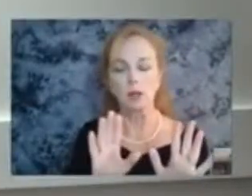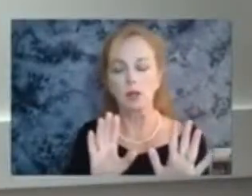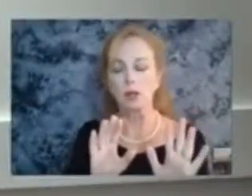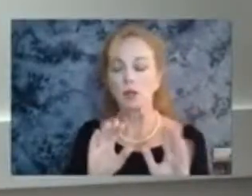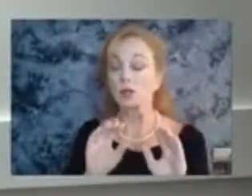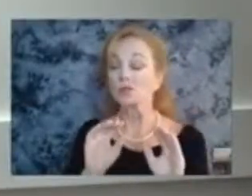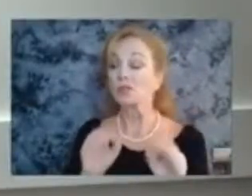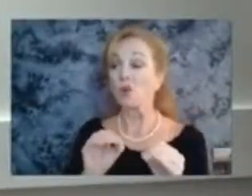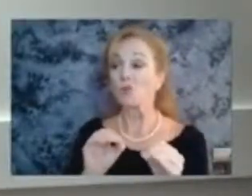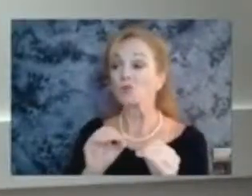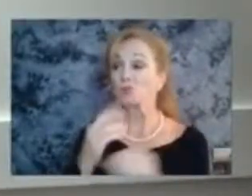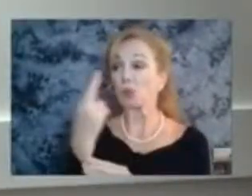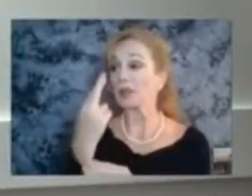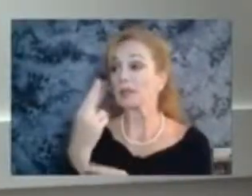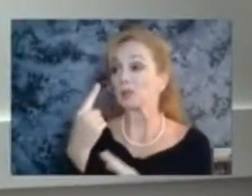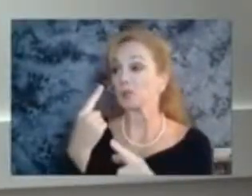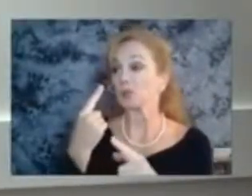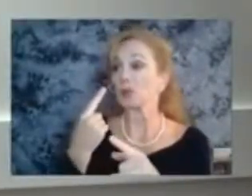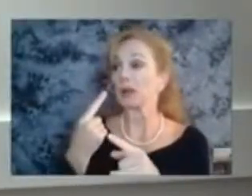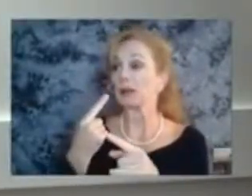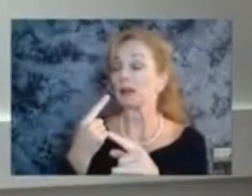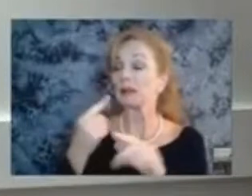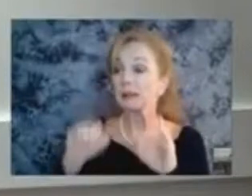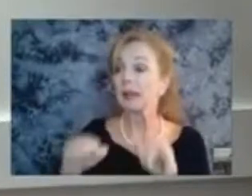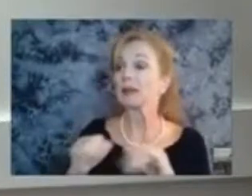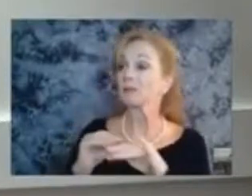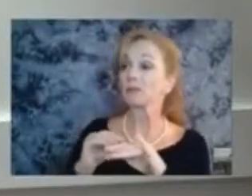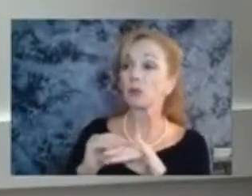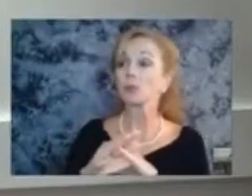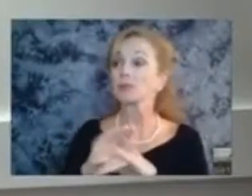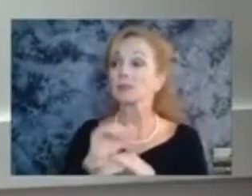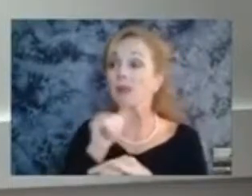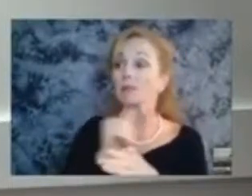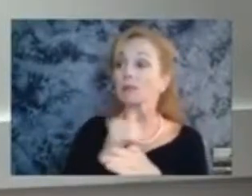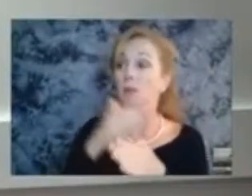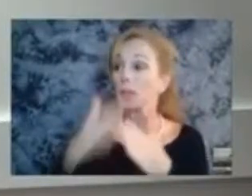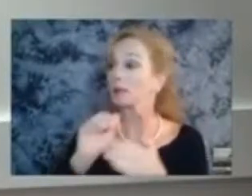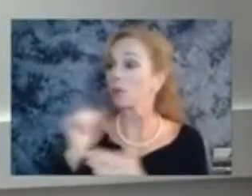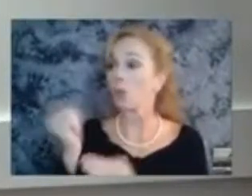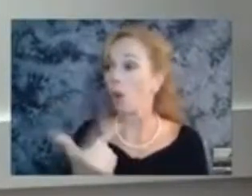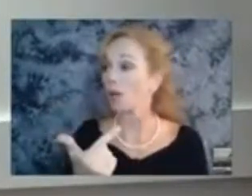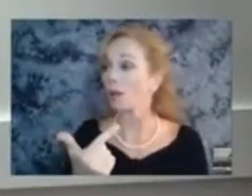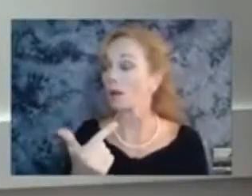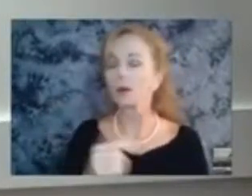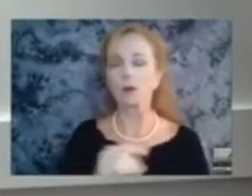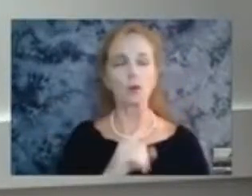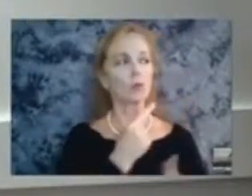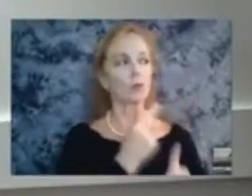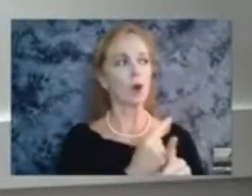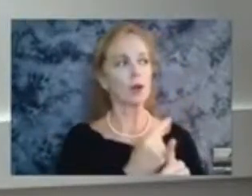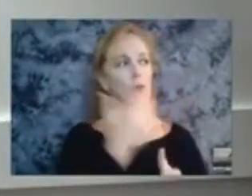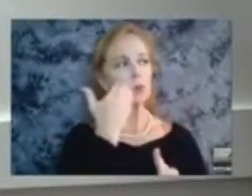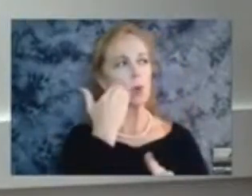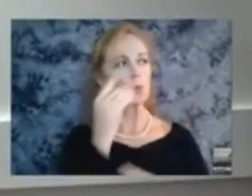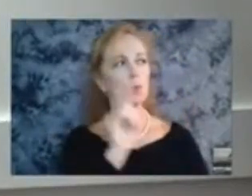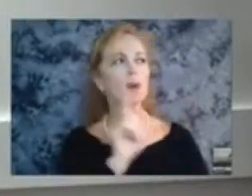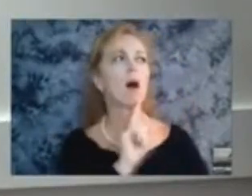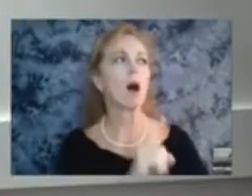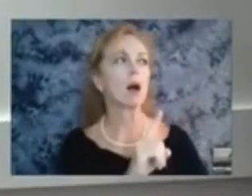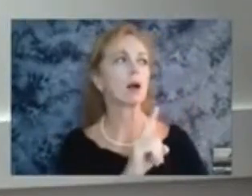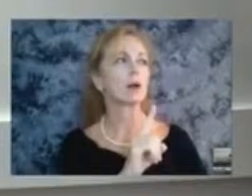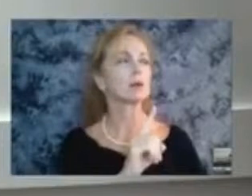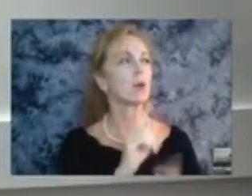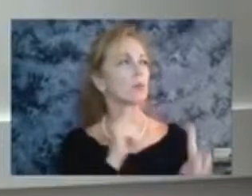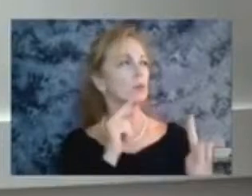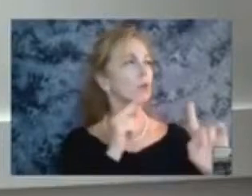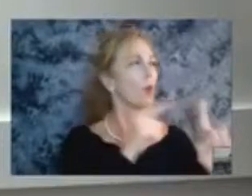now that doesn't enable us to make sure that those are all complete. Right, just knowing where we are and where we need to go. What about